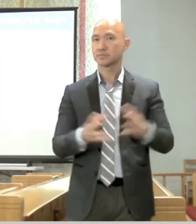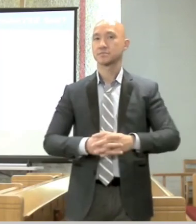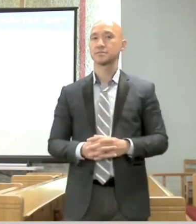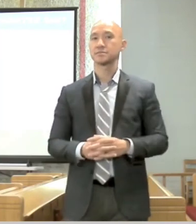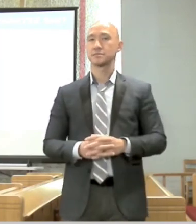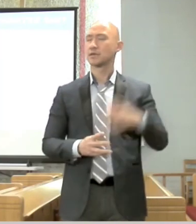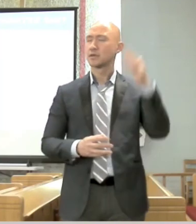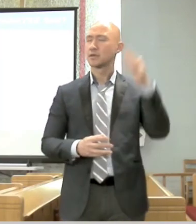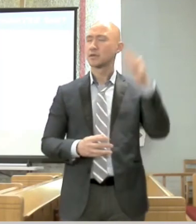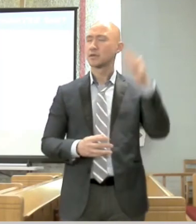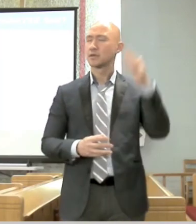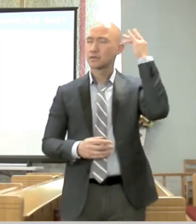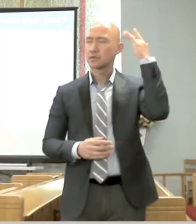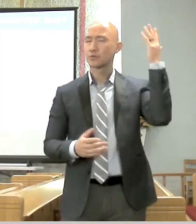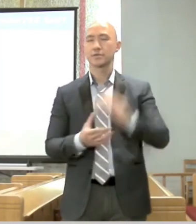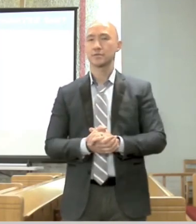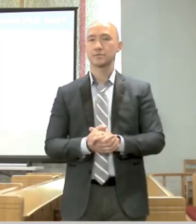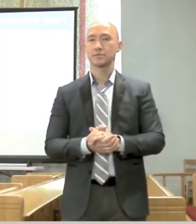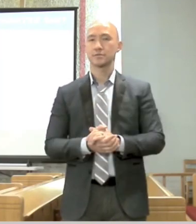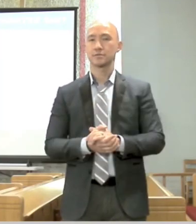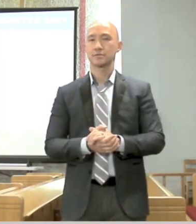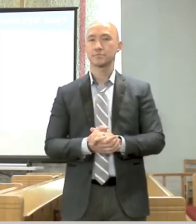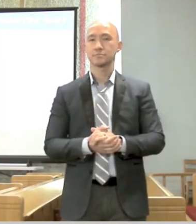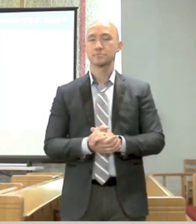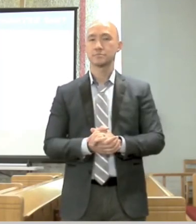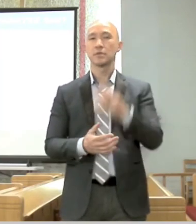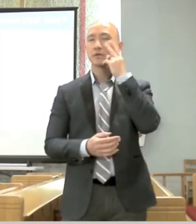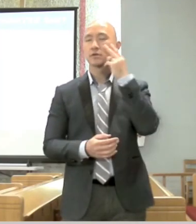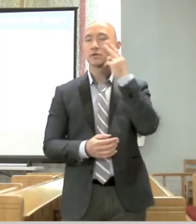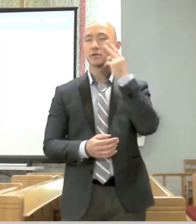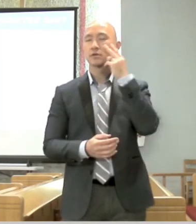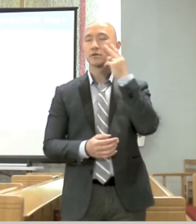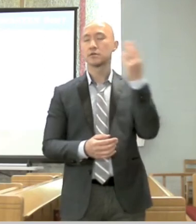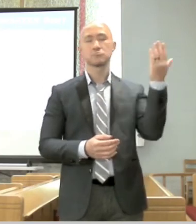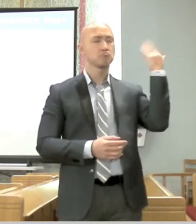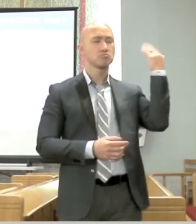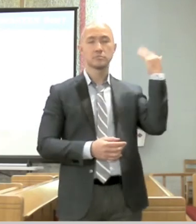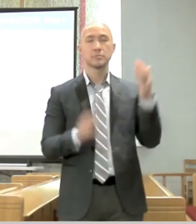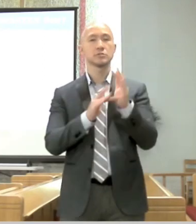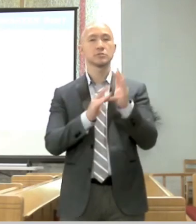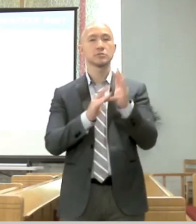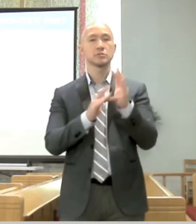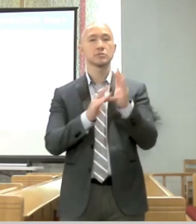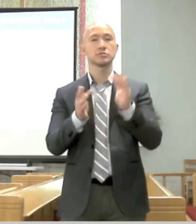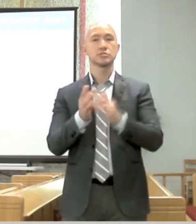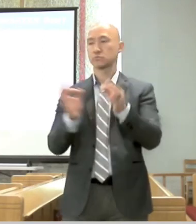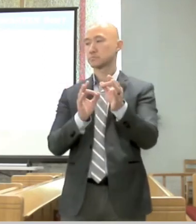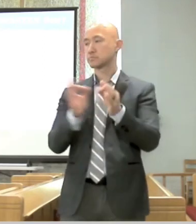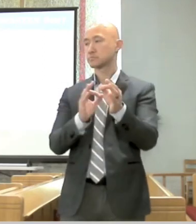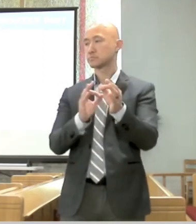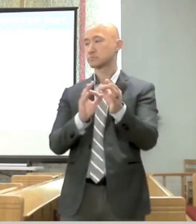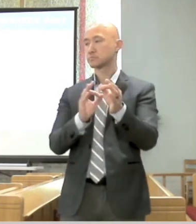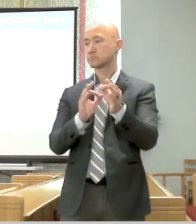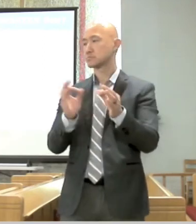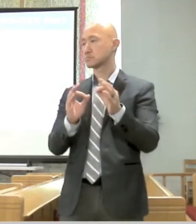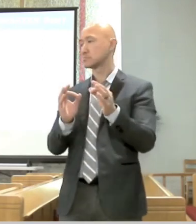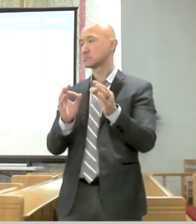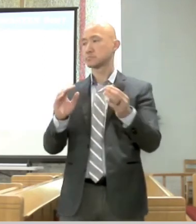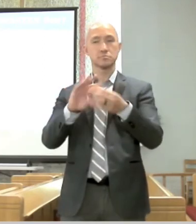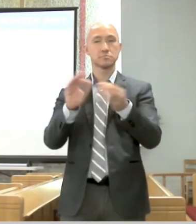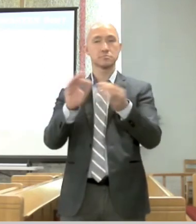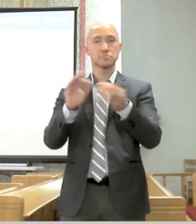responsibility. Sometimes he does it by different talents and abilities that he gives you. Sometimes he does it by different responsibilities according